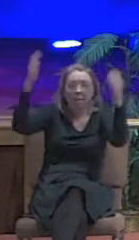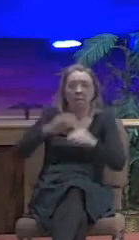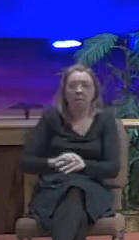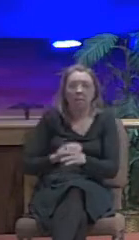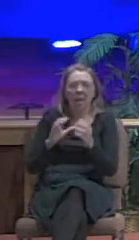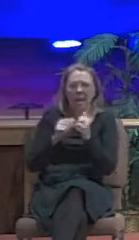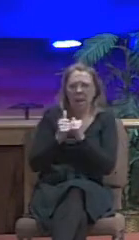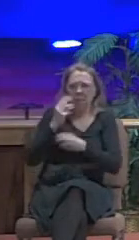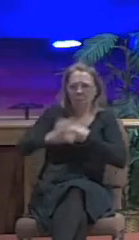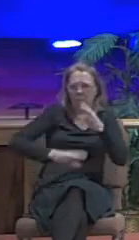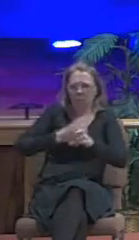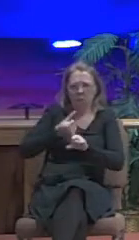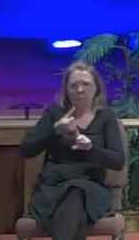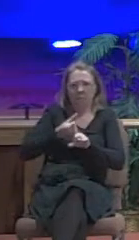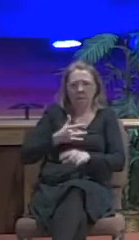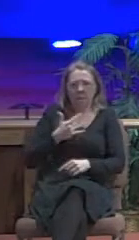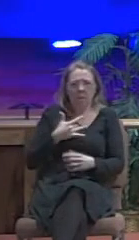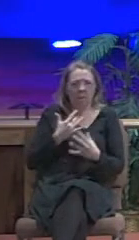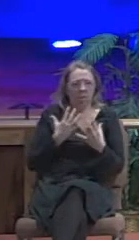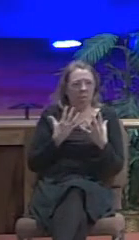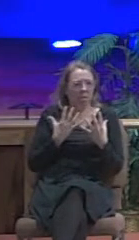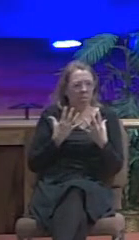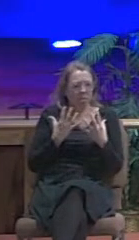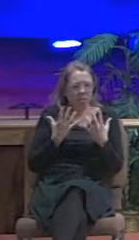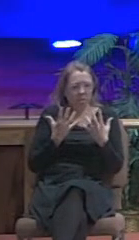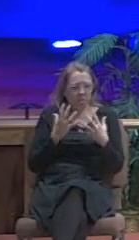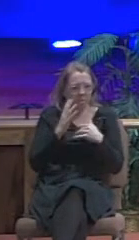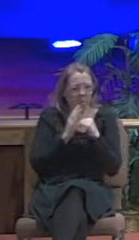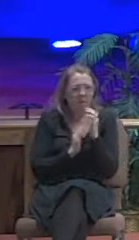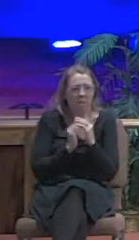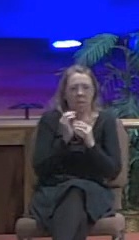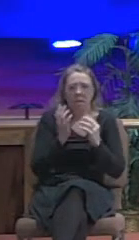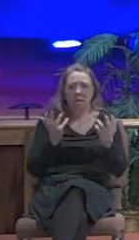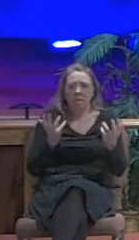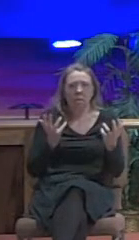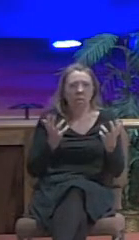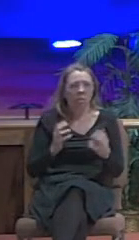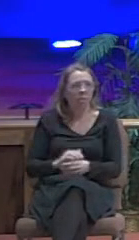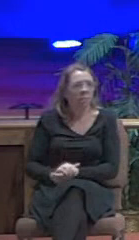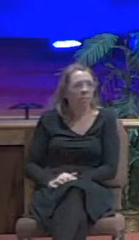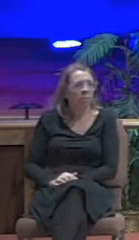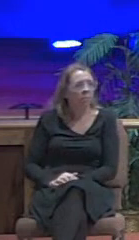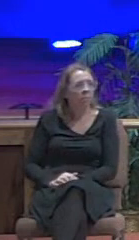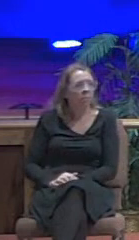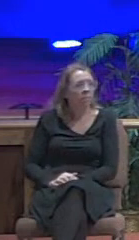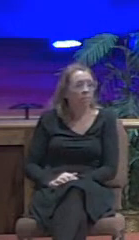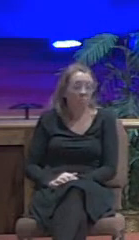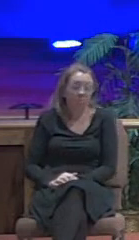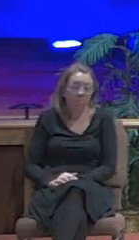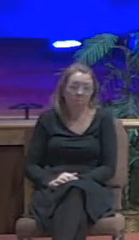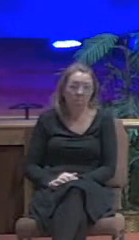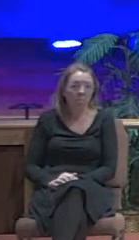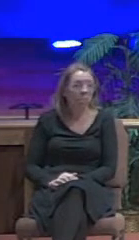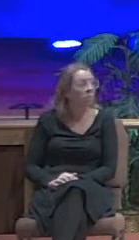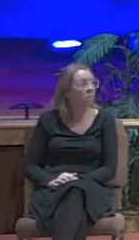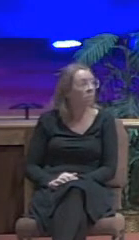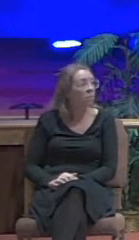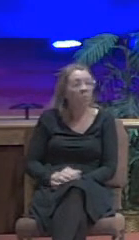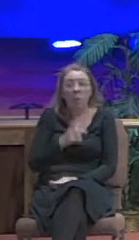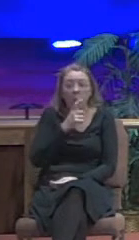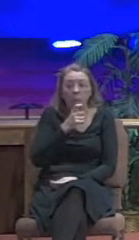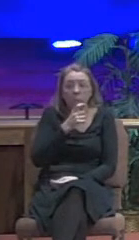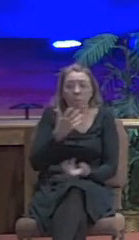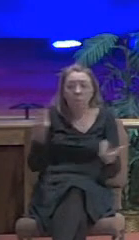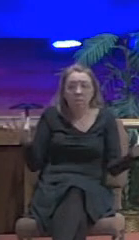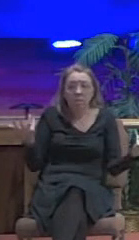unless we show them compassion? Not my problem. Somebody else's. Who then? Whose problem is